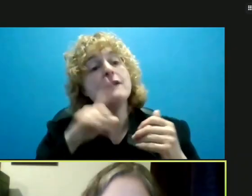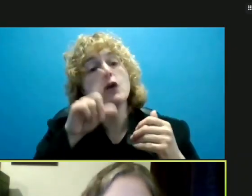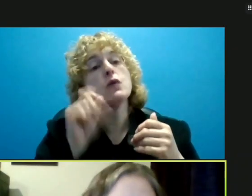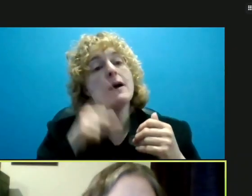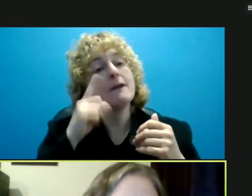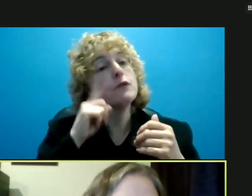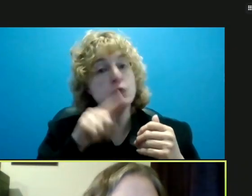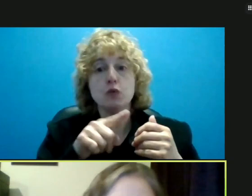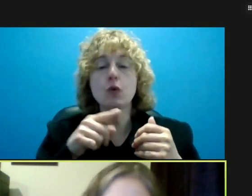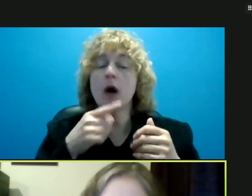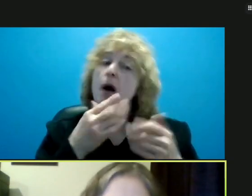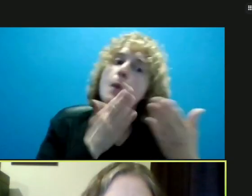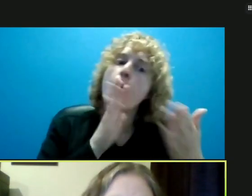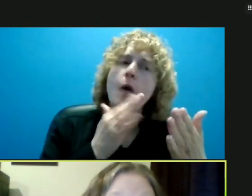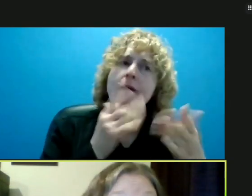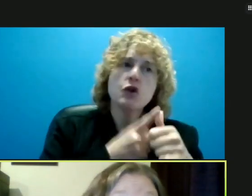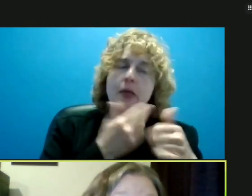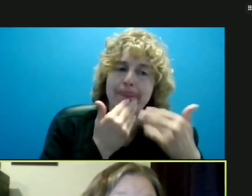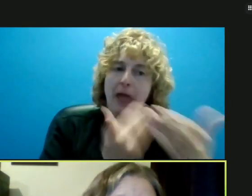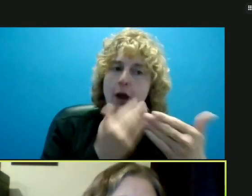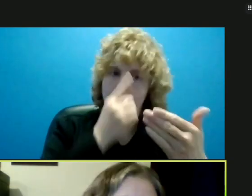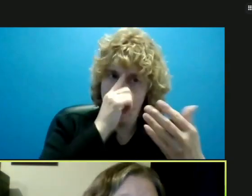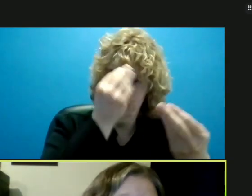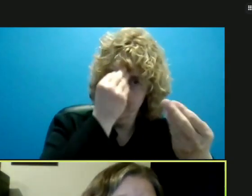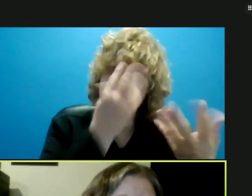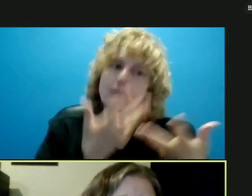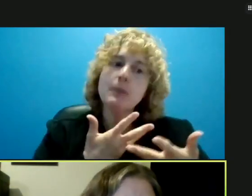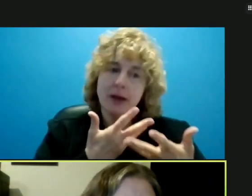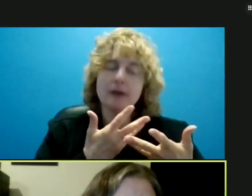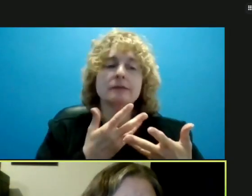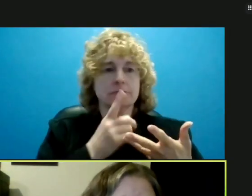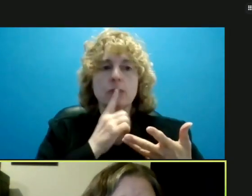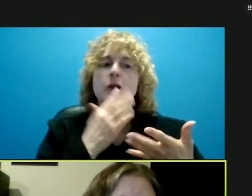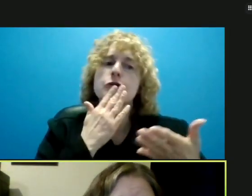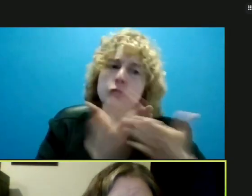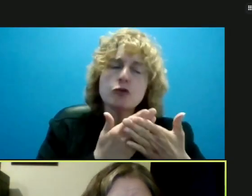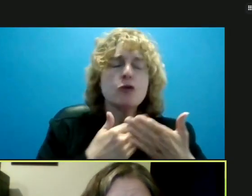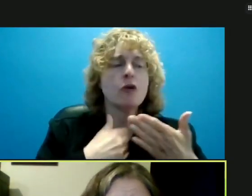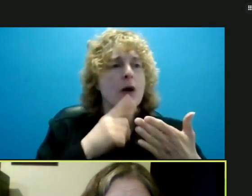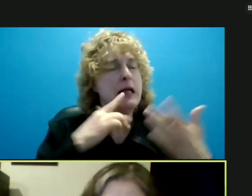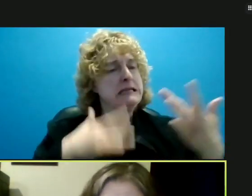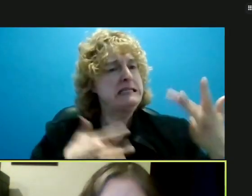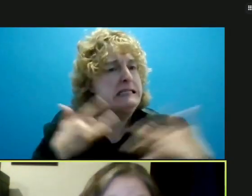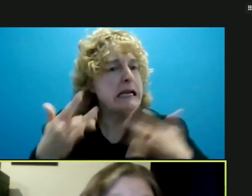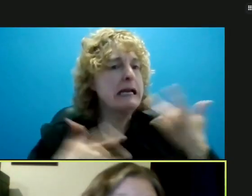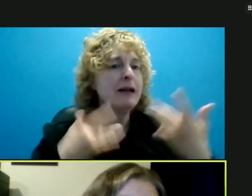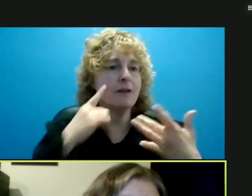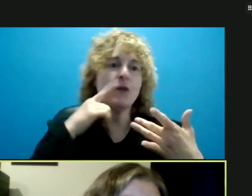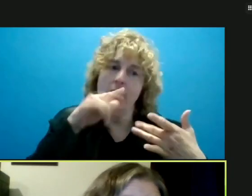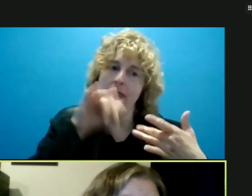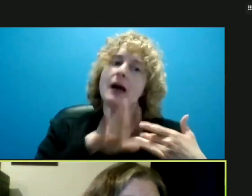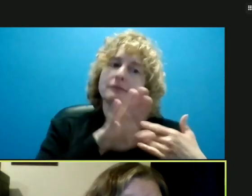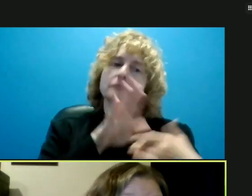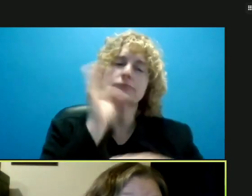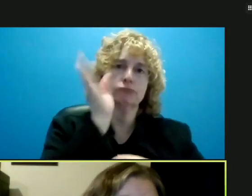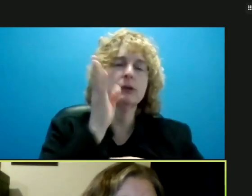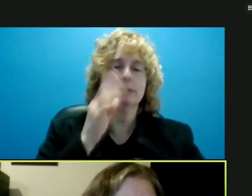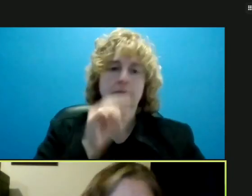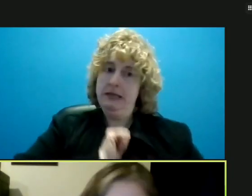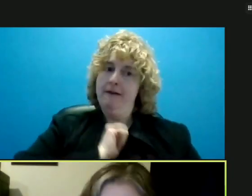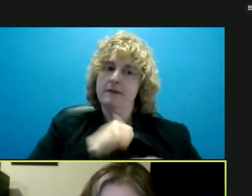was really good. I was really excited for this presentation myself, just to